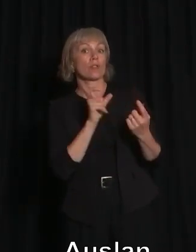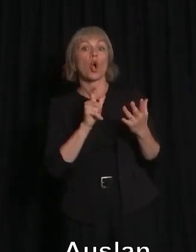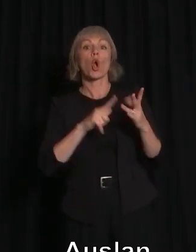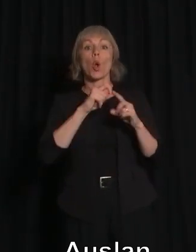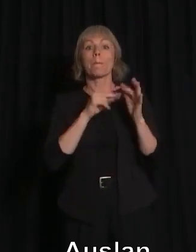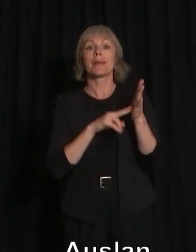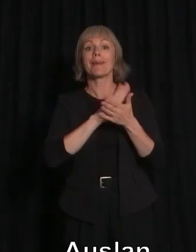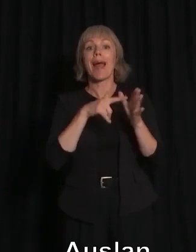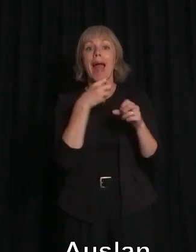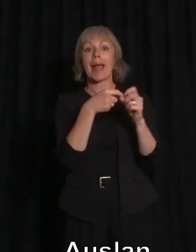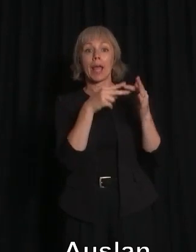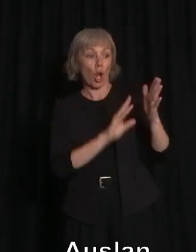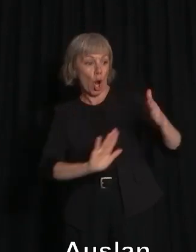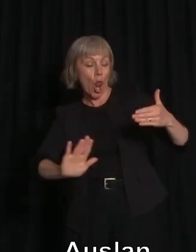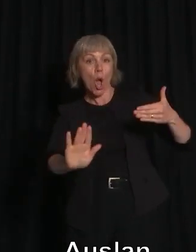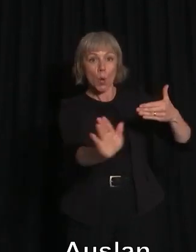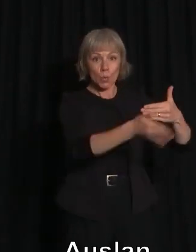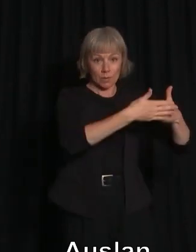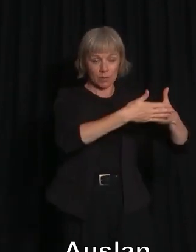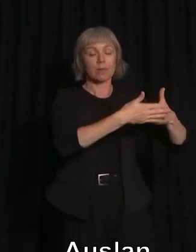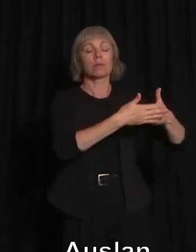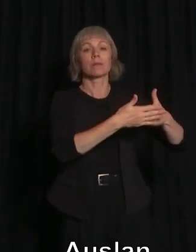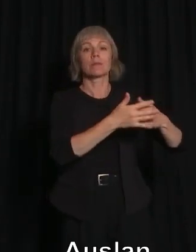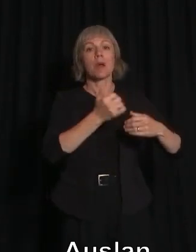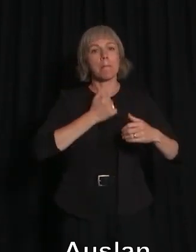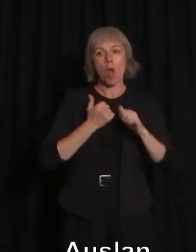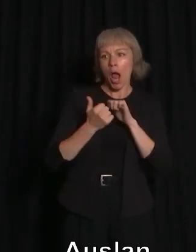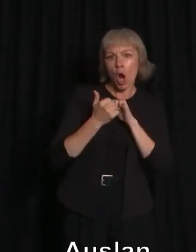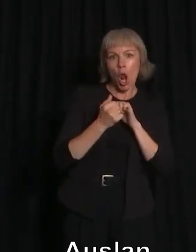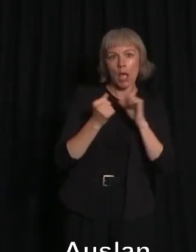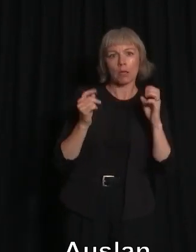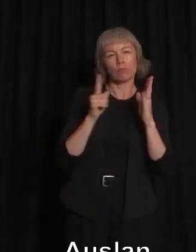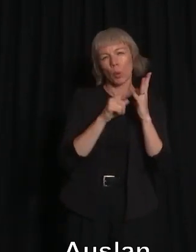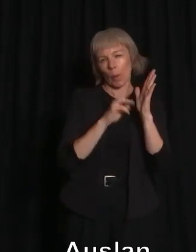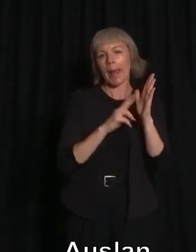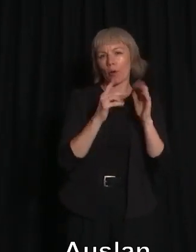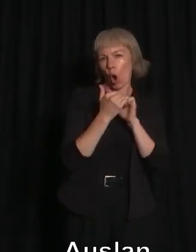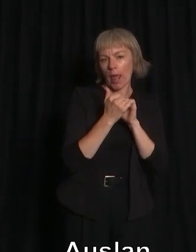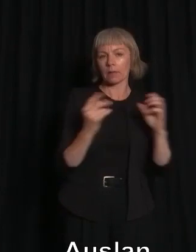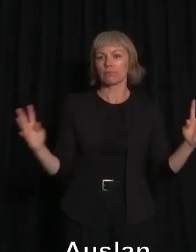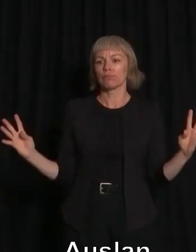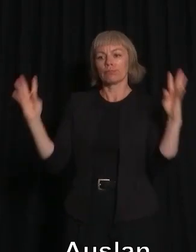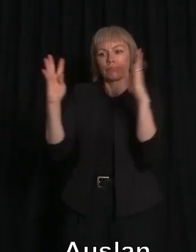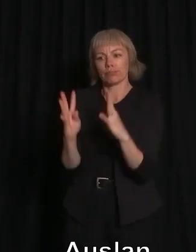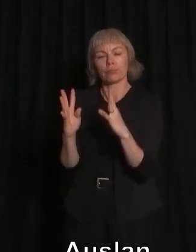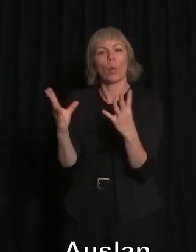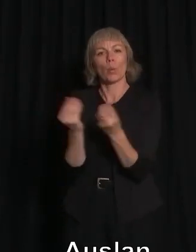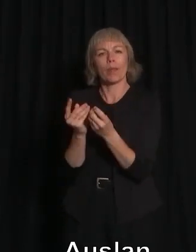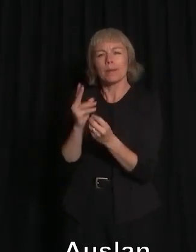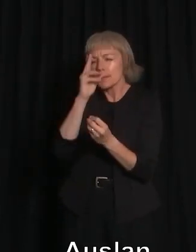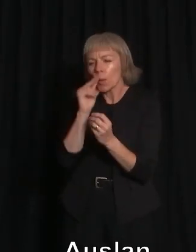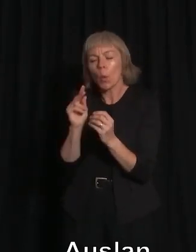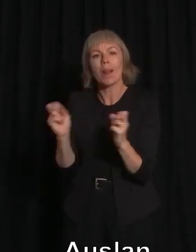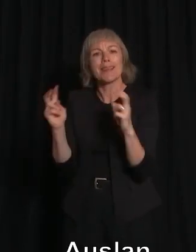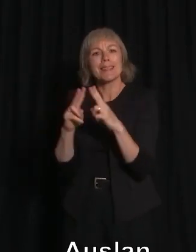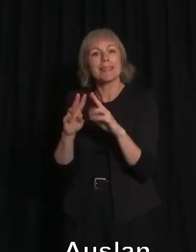my United Nations colleagues and I met with a then small Sydney World Pride team